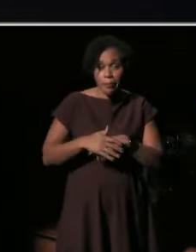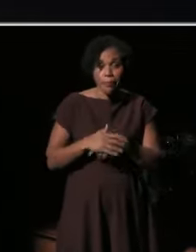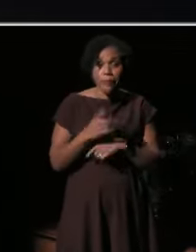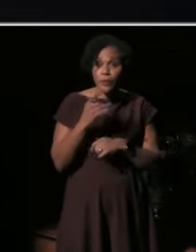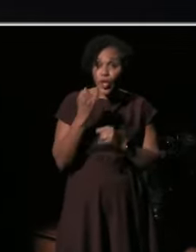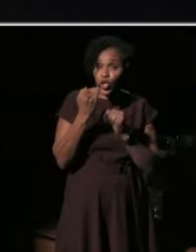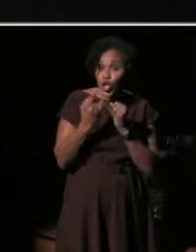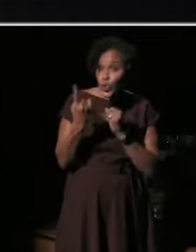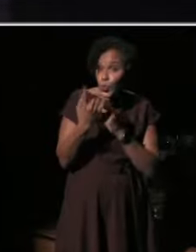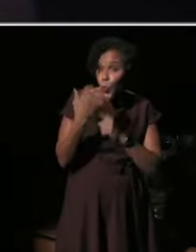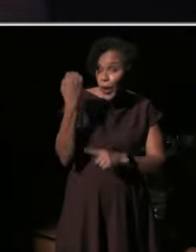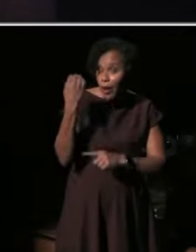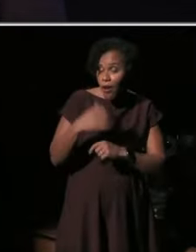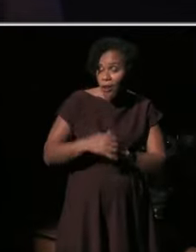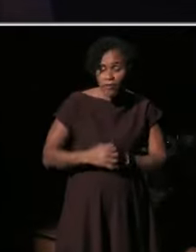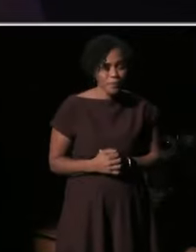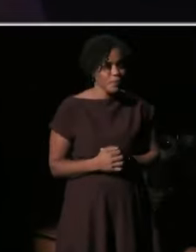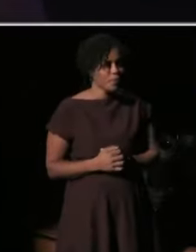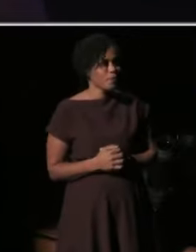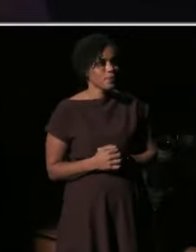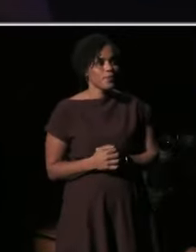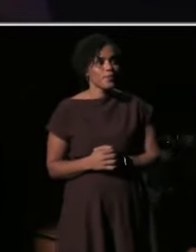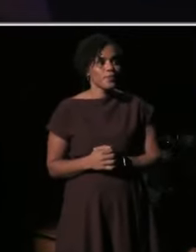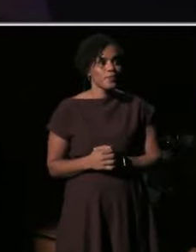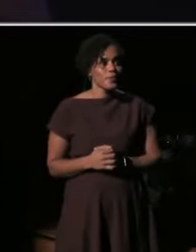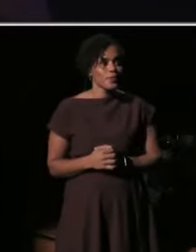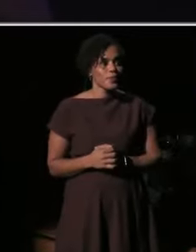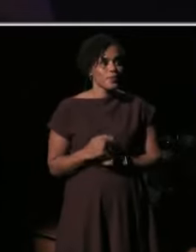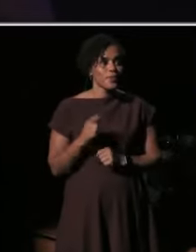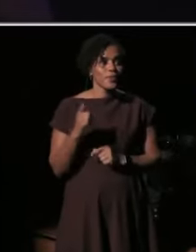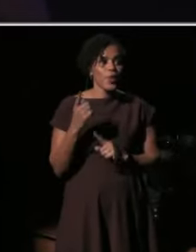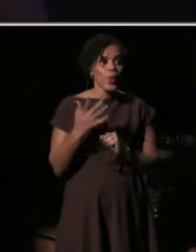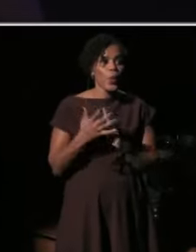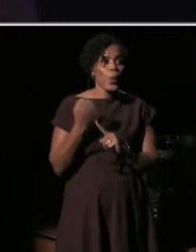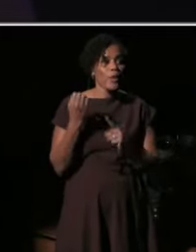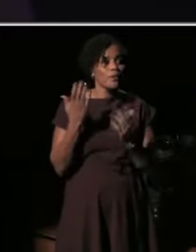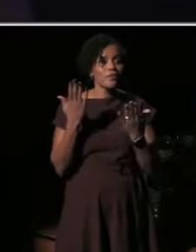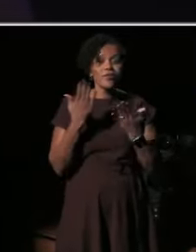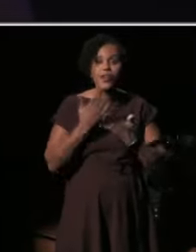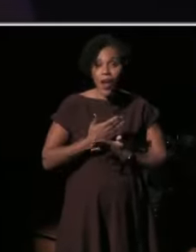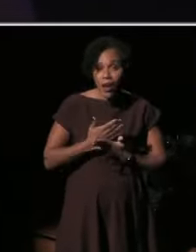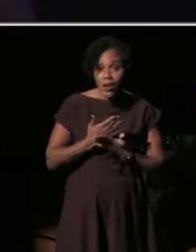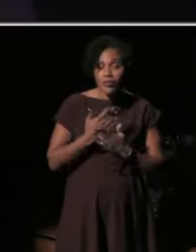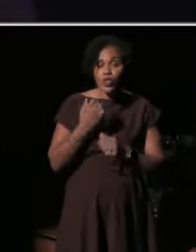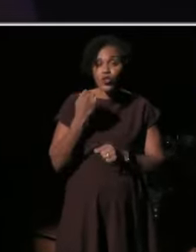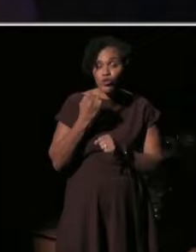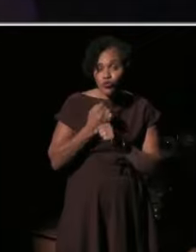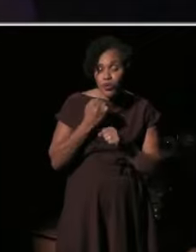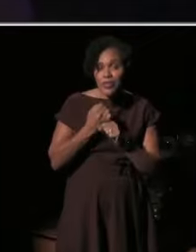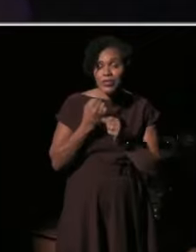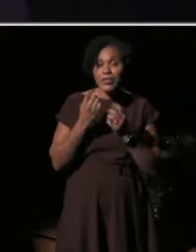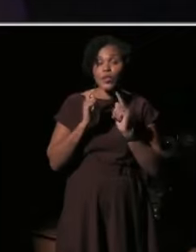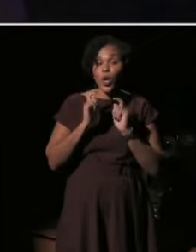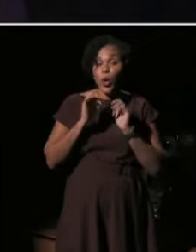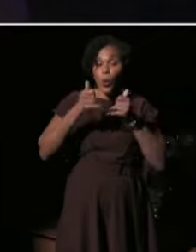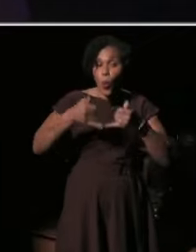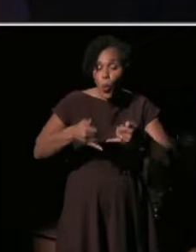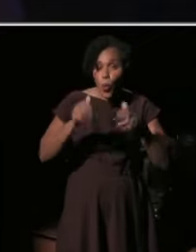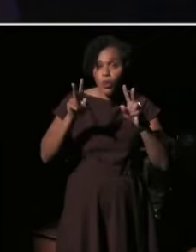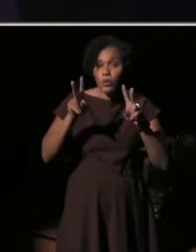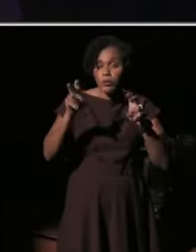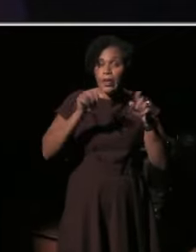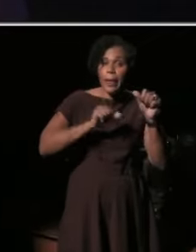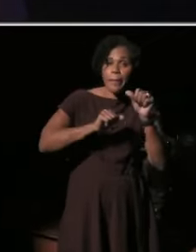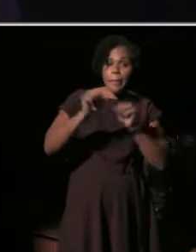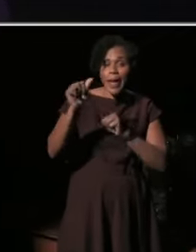please tell us the winner. Of course. So the winner tonight of the Grierson Award for Best